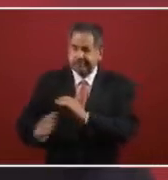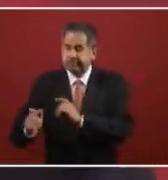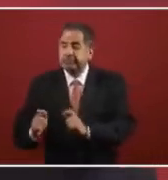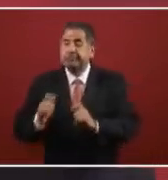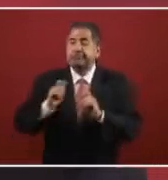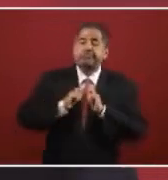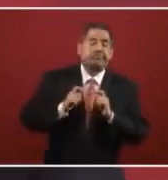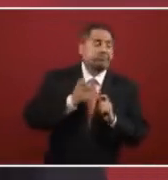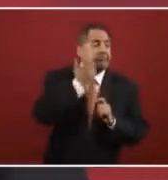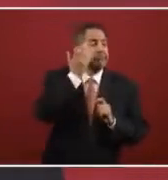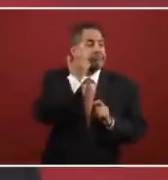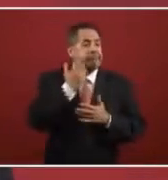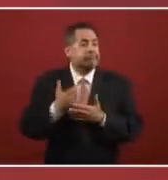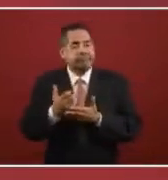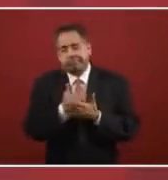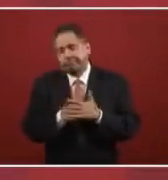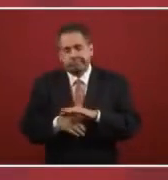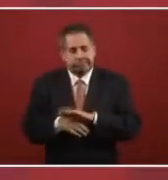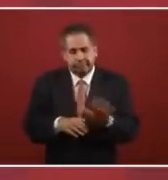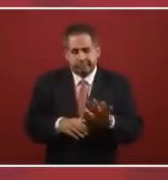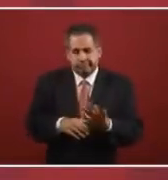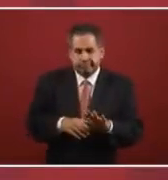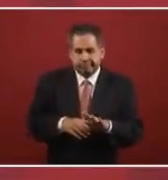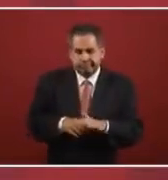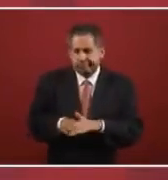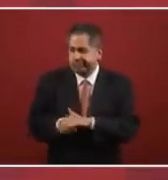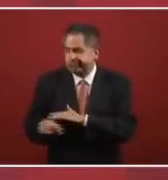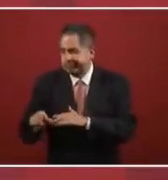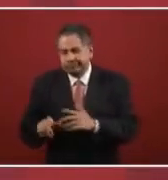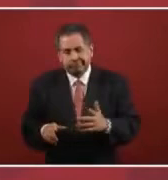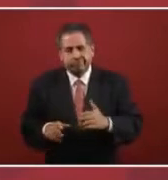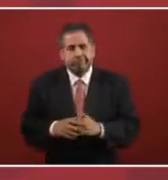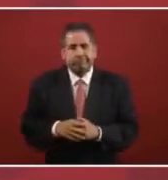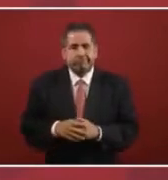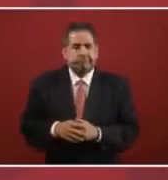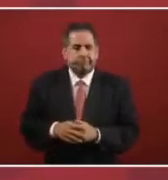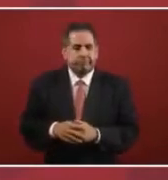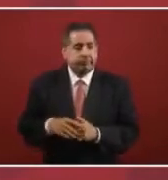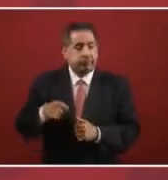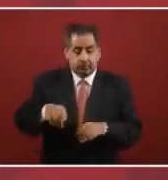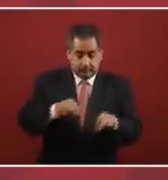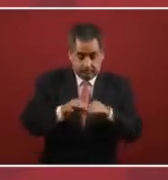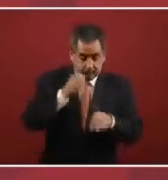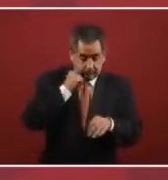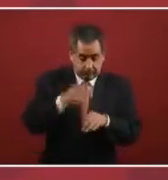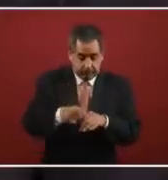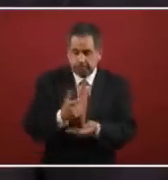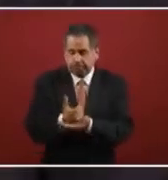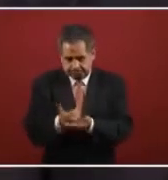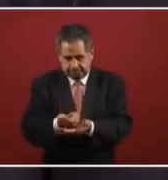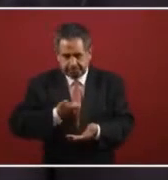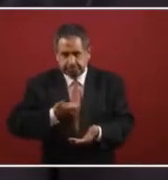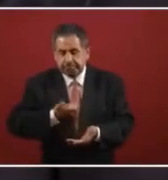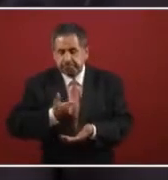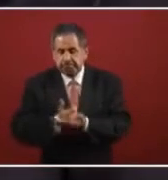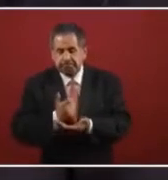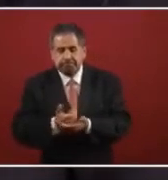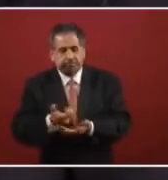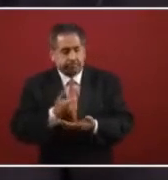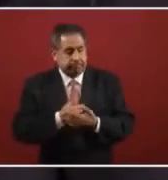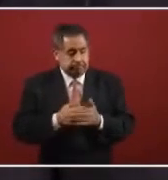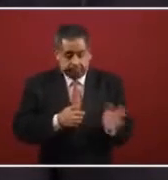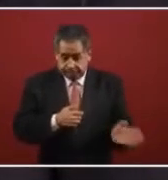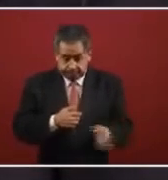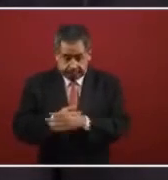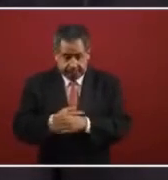Pemex. se les extorsionaba, They used to extort se them. les cobraba They would charge them money para poder pasar